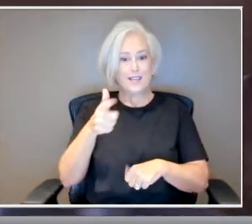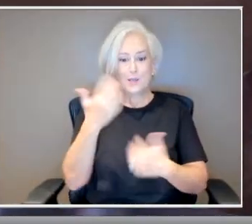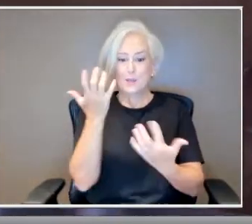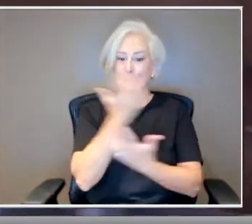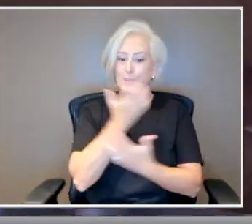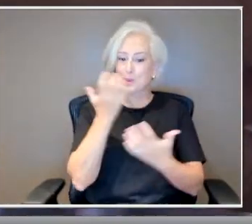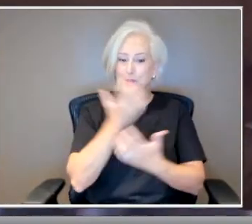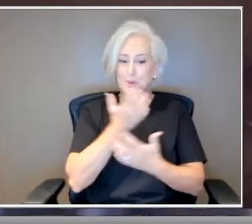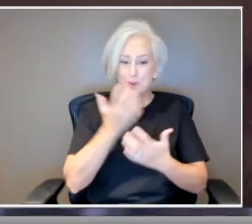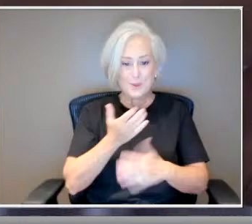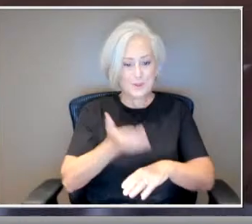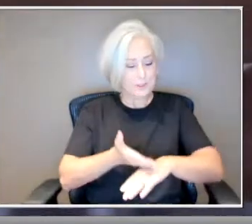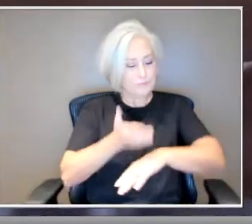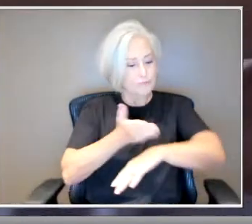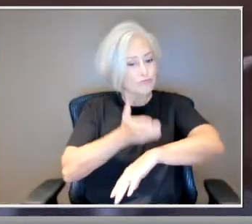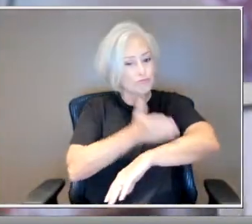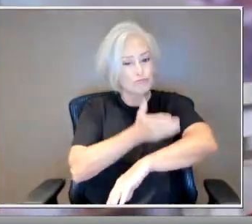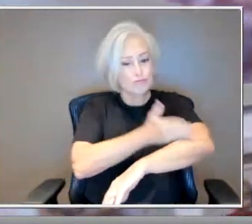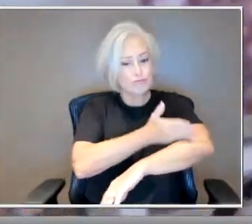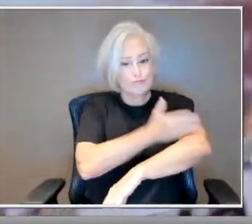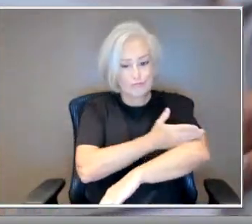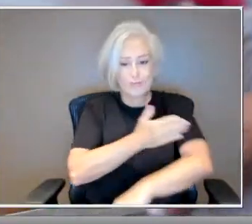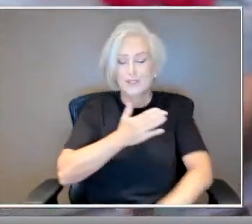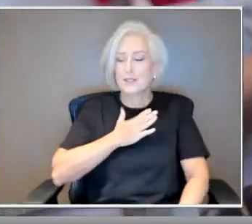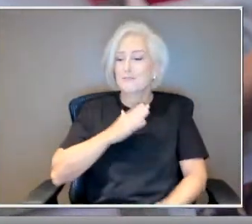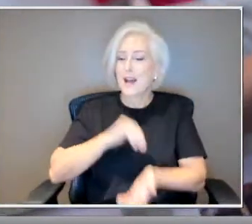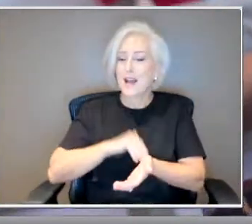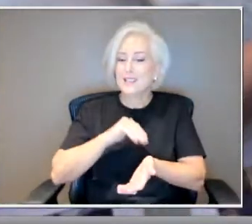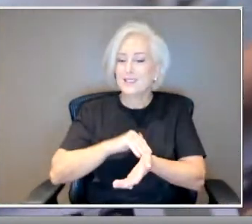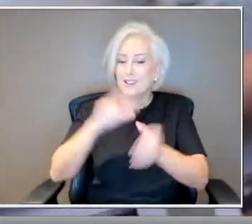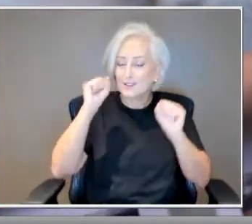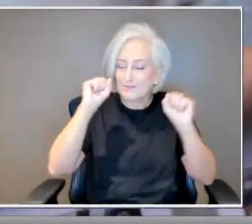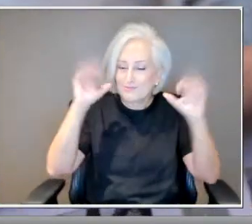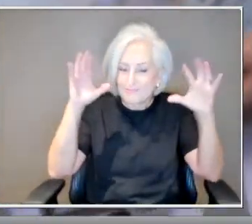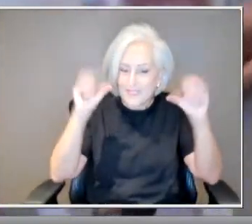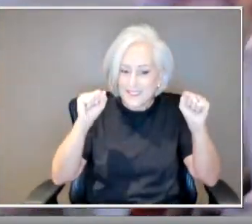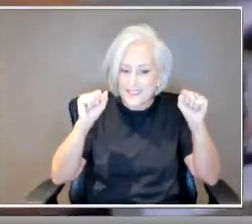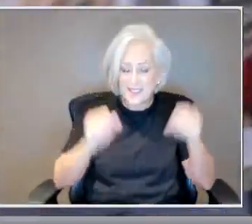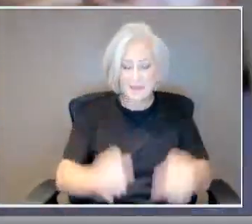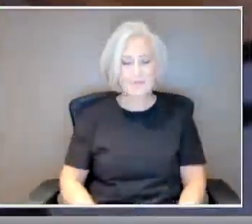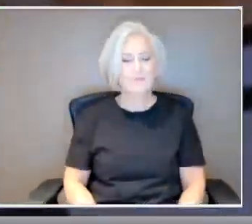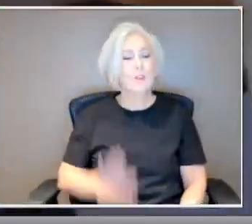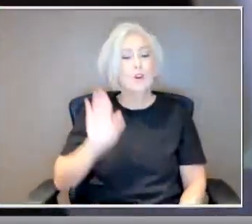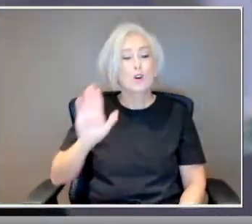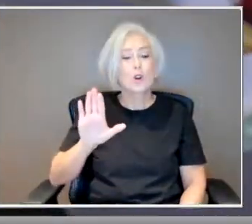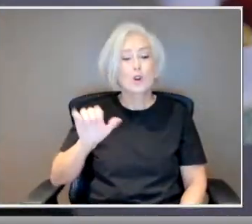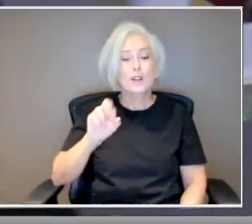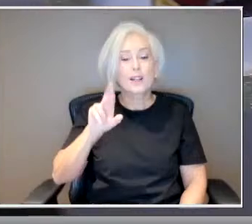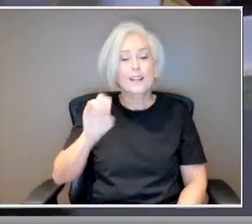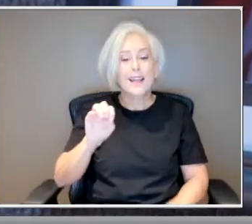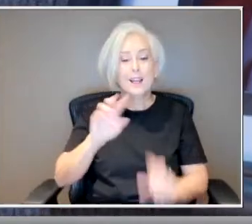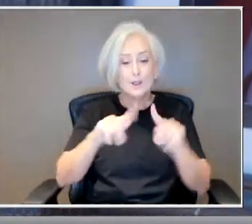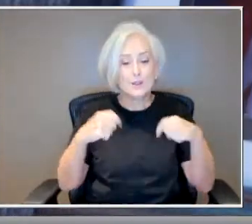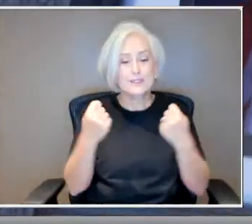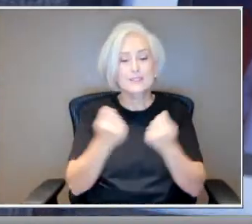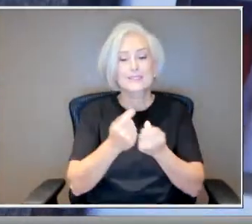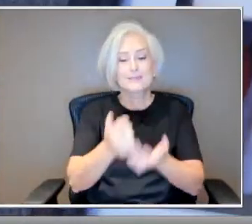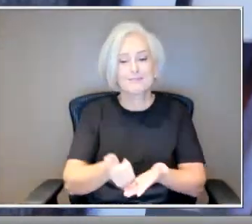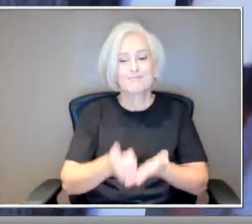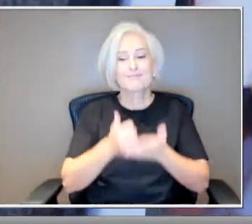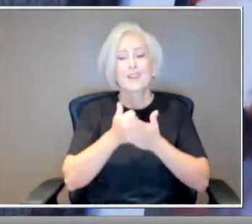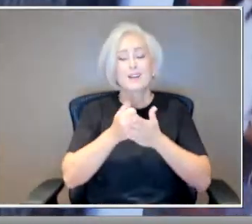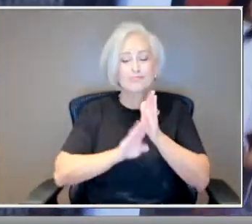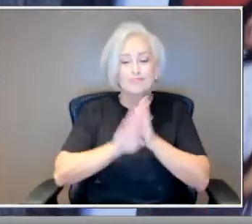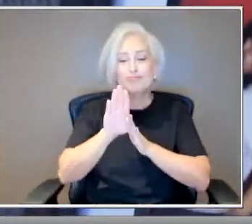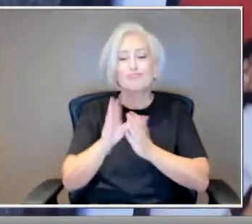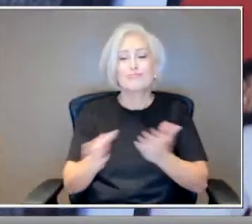better and better. I have amazing doctors. An amazing care team that enabled Erica to build more memories with the people who